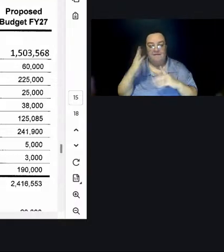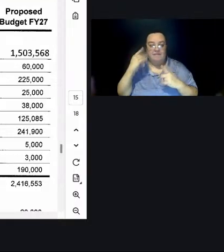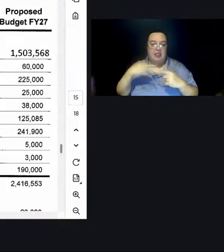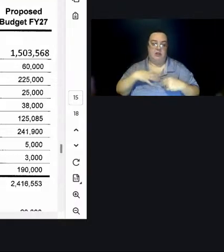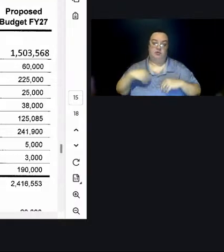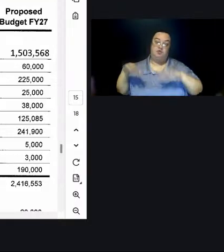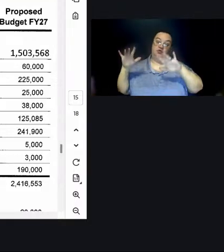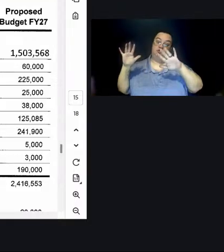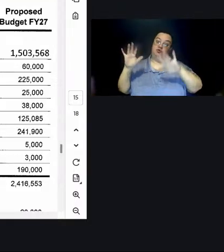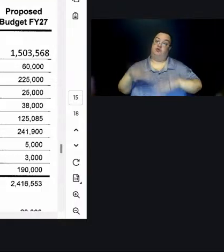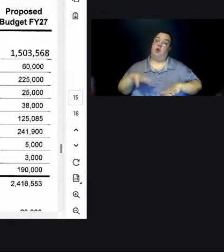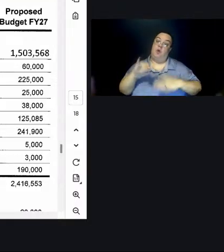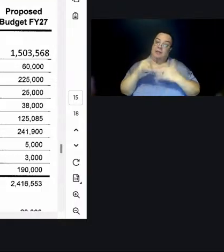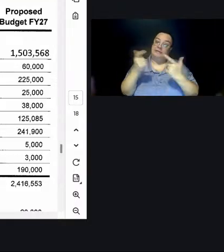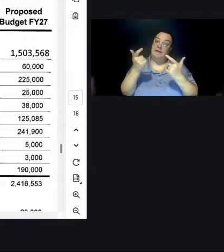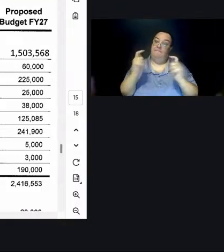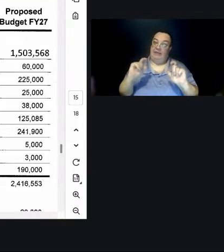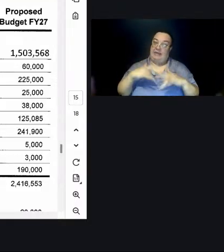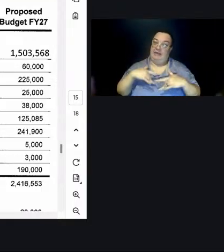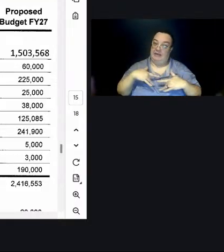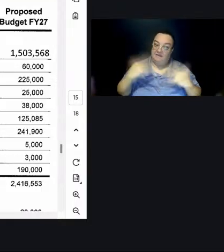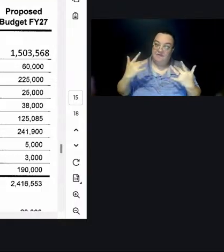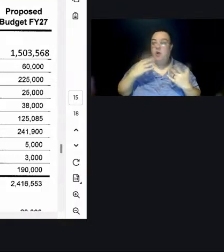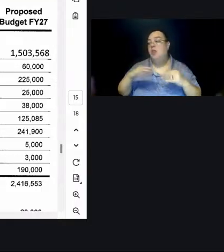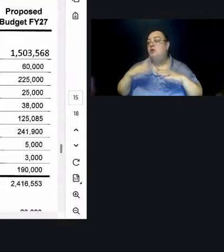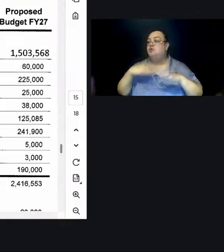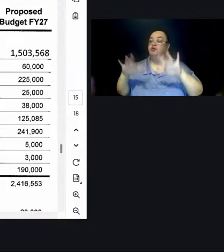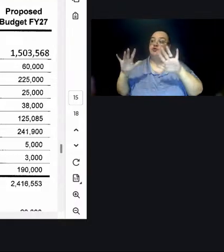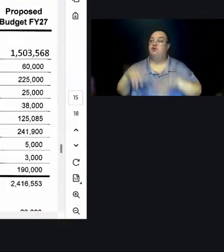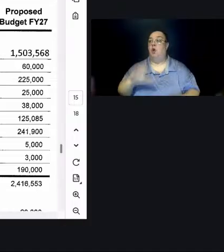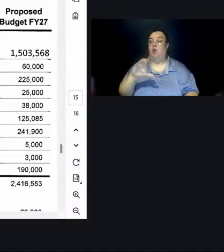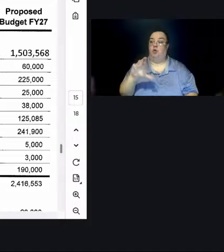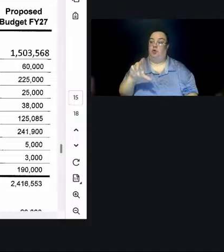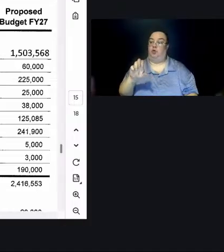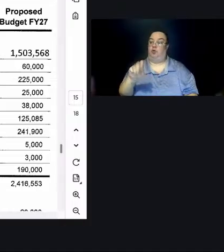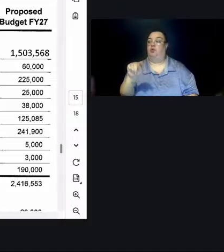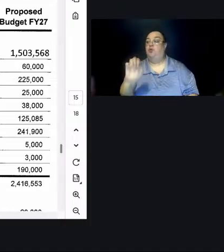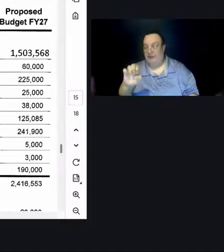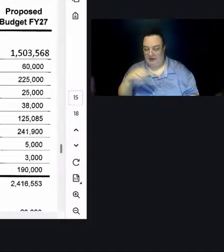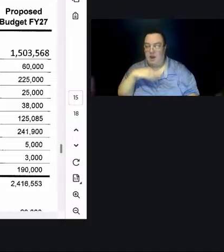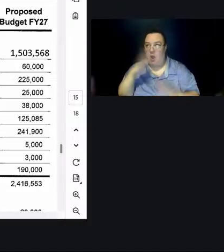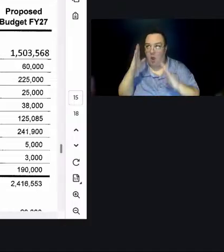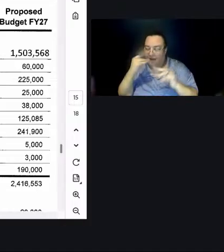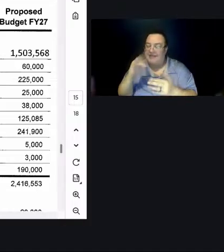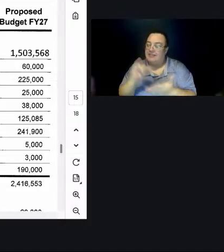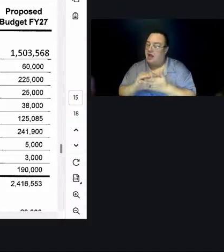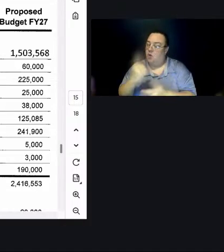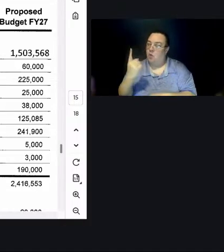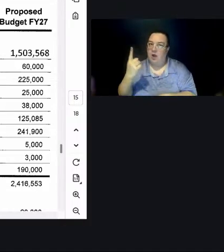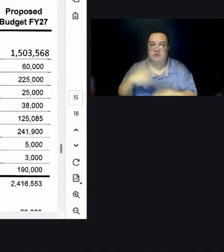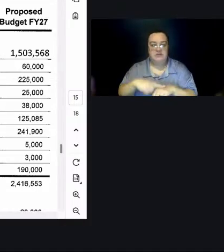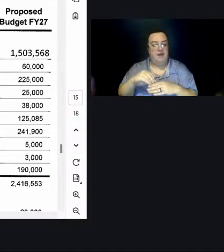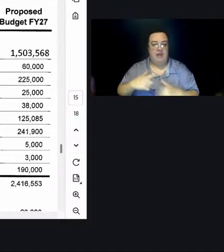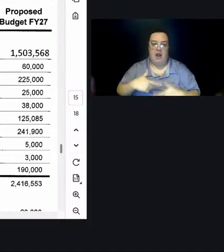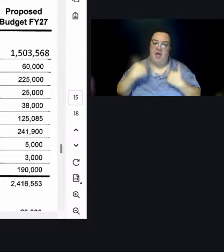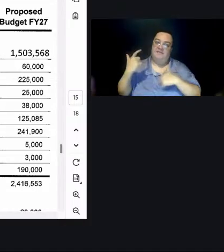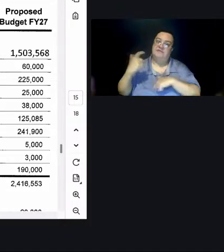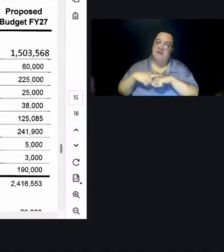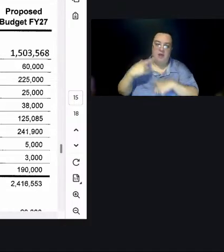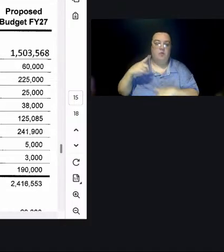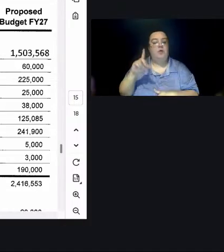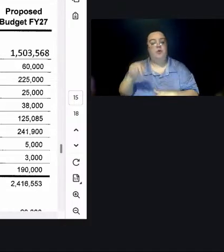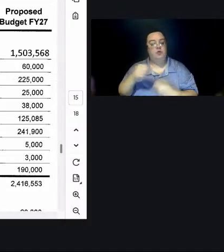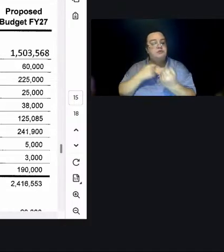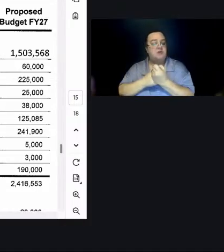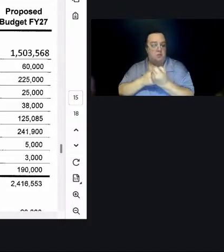one of the big events, or snowcrete, I should say. Hopefully, that is a once-in-a-lifetime. We do support a lot of events as